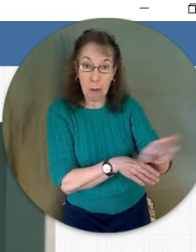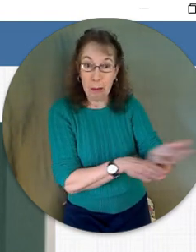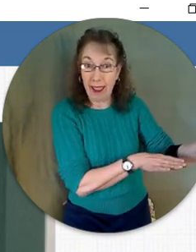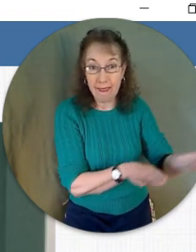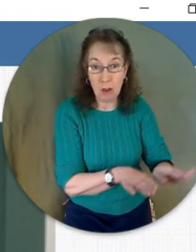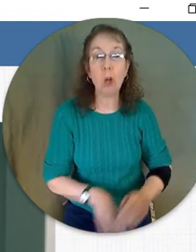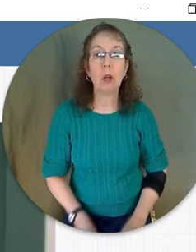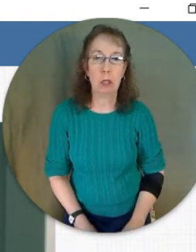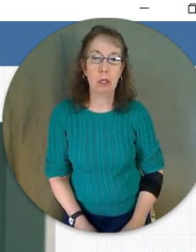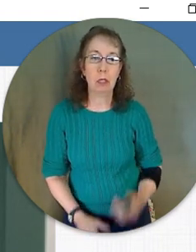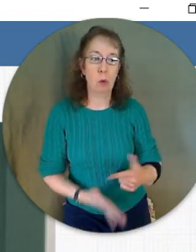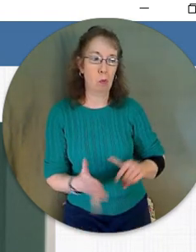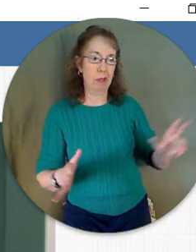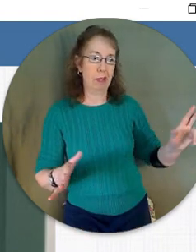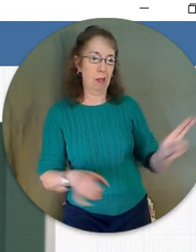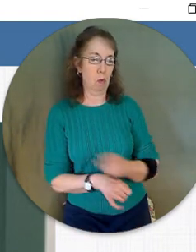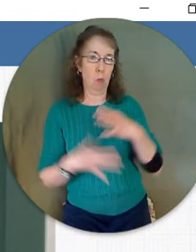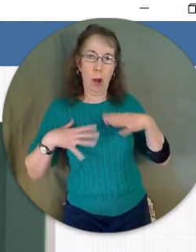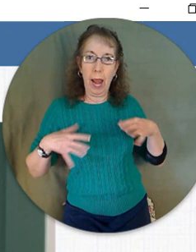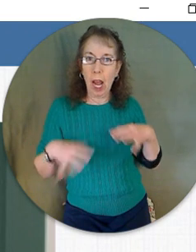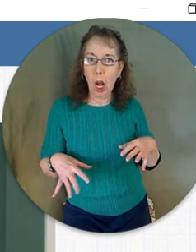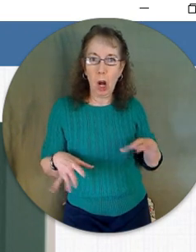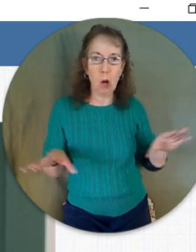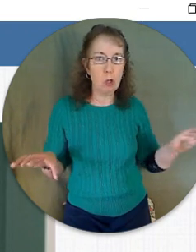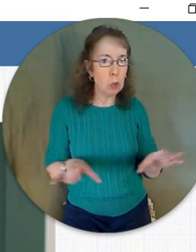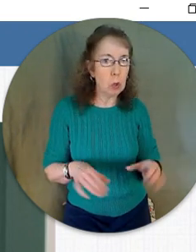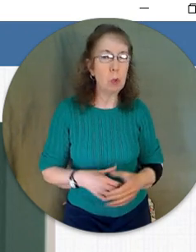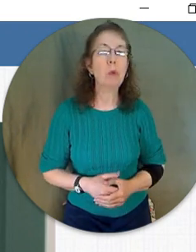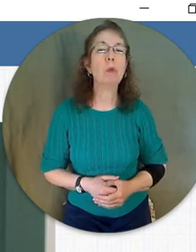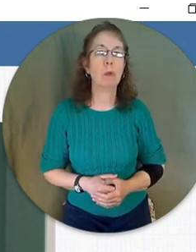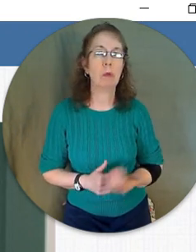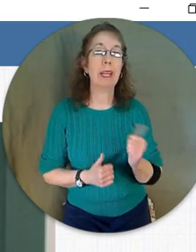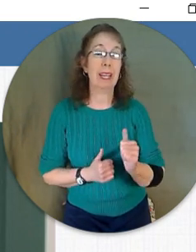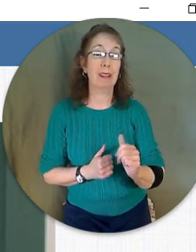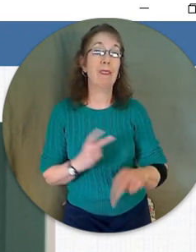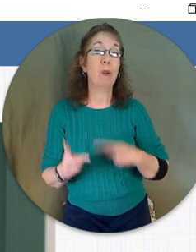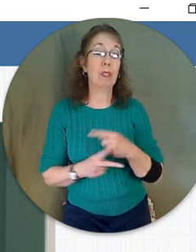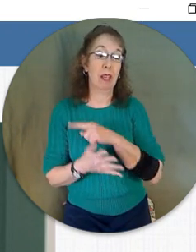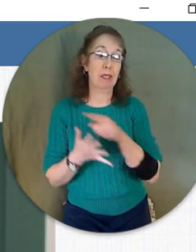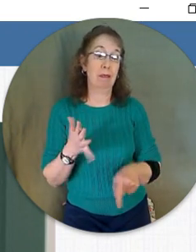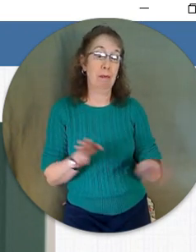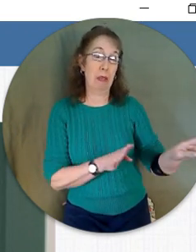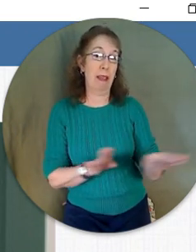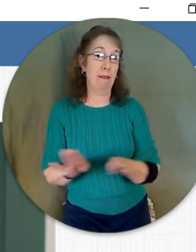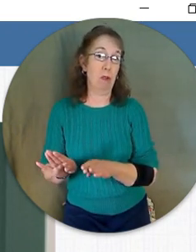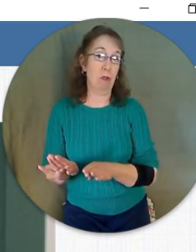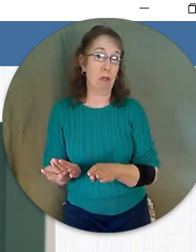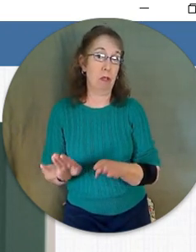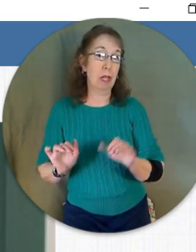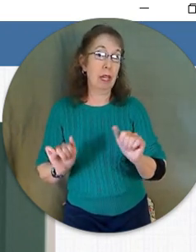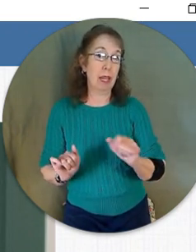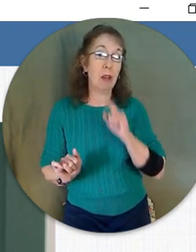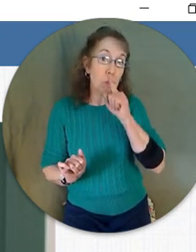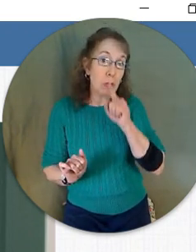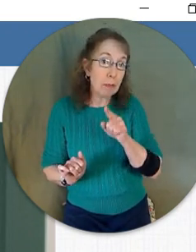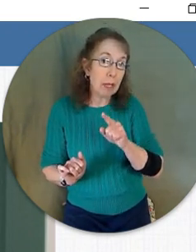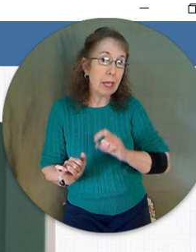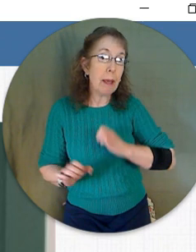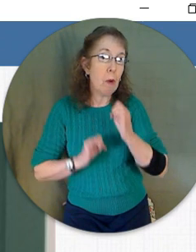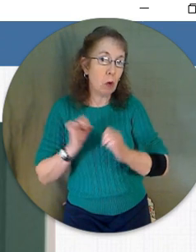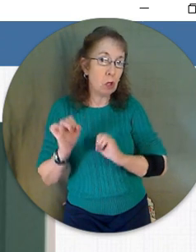way, what they wear or do. Any of these kinds of behaviors can be emotional abuse